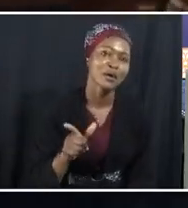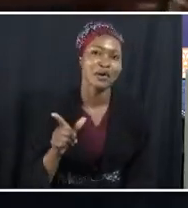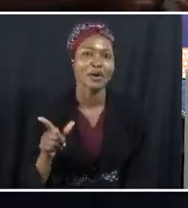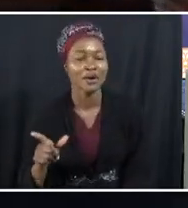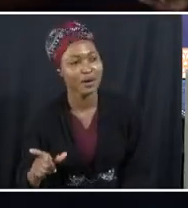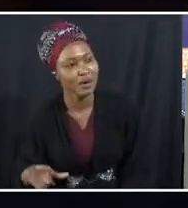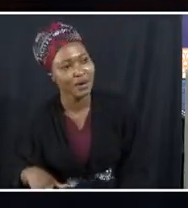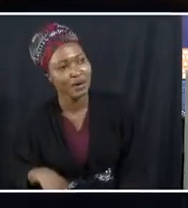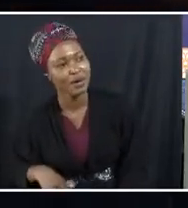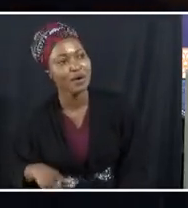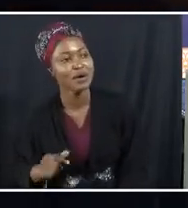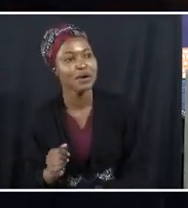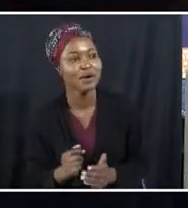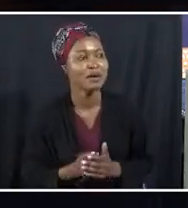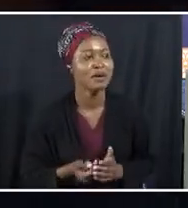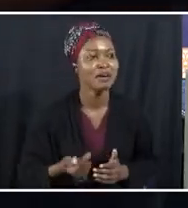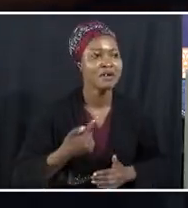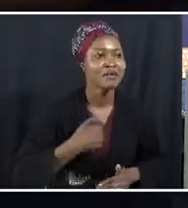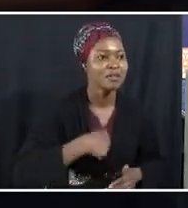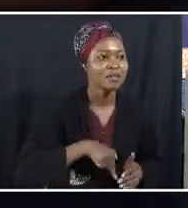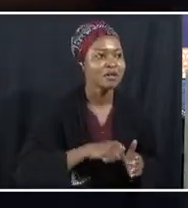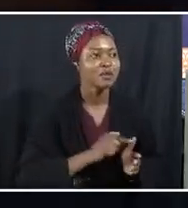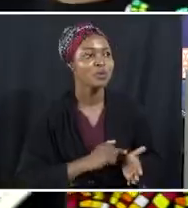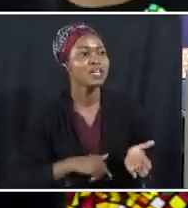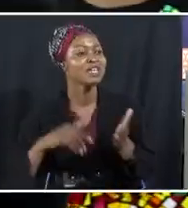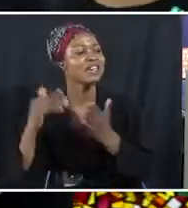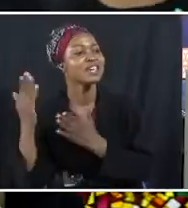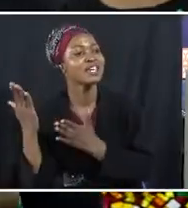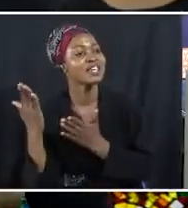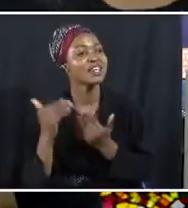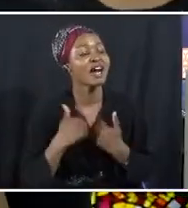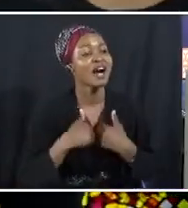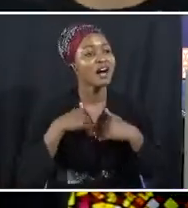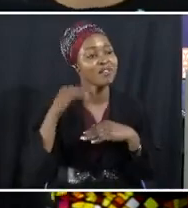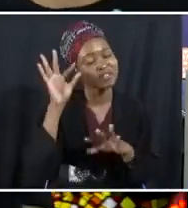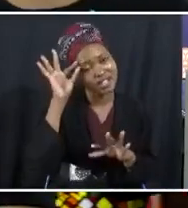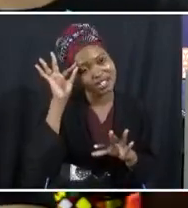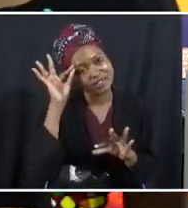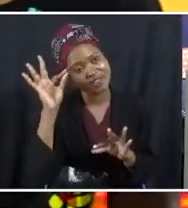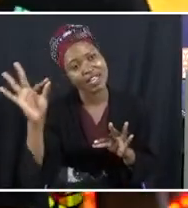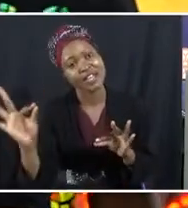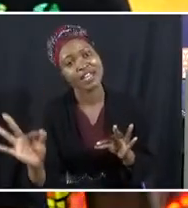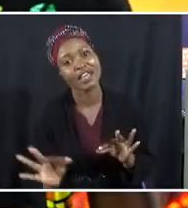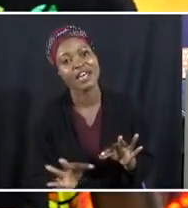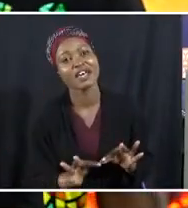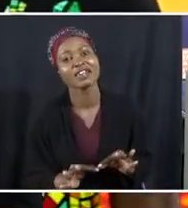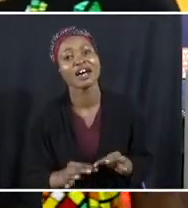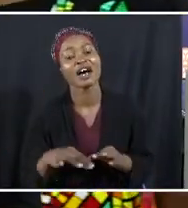We have this.